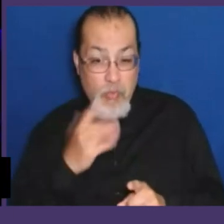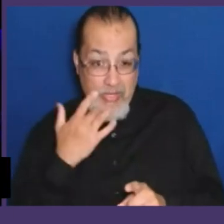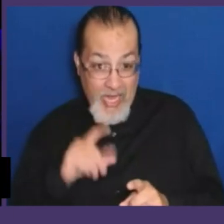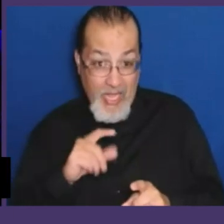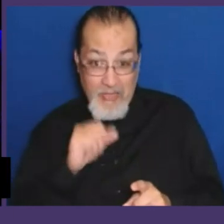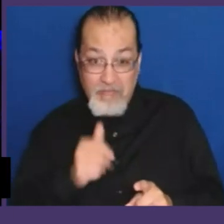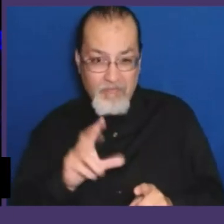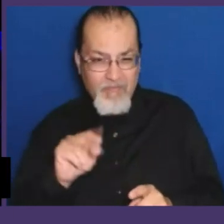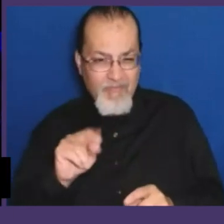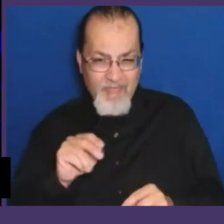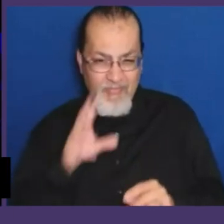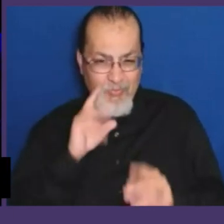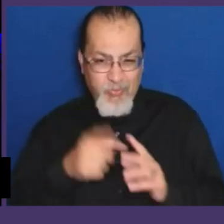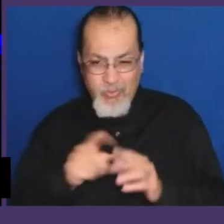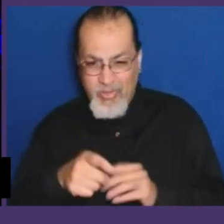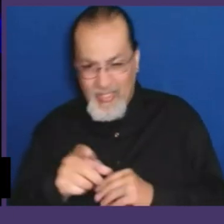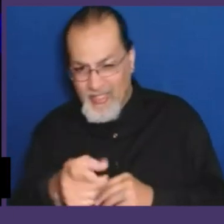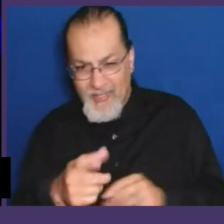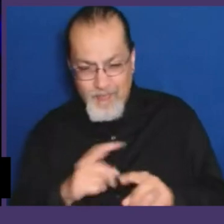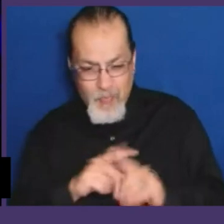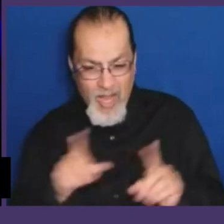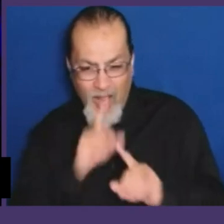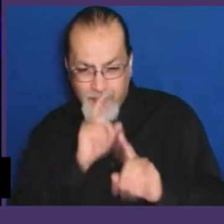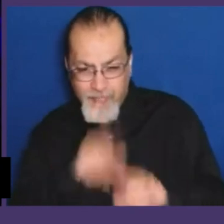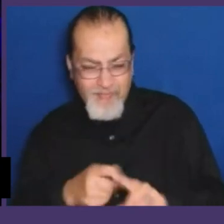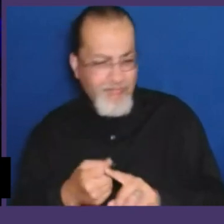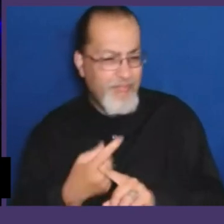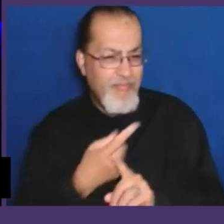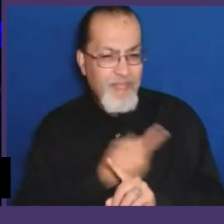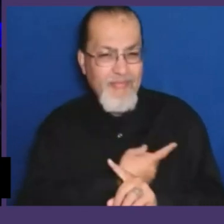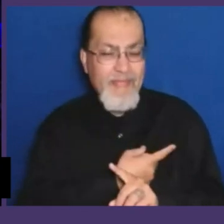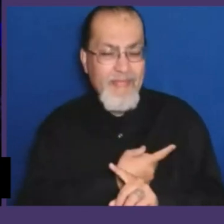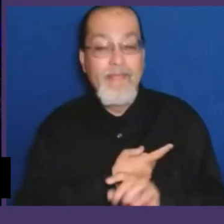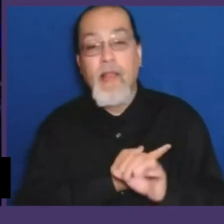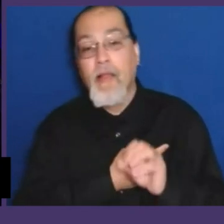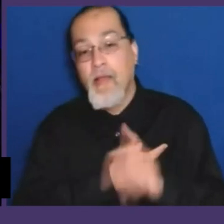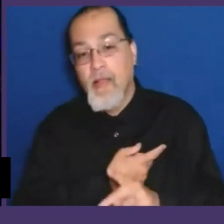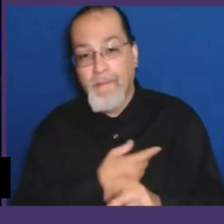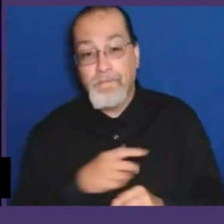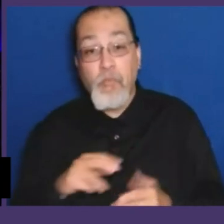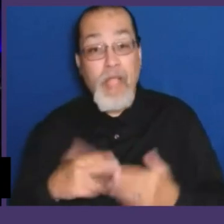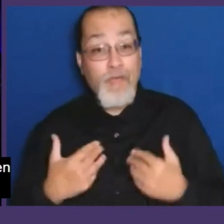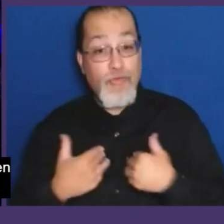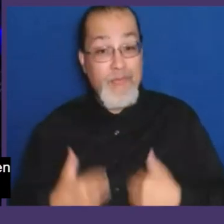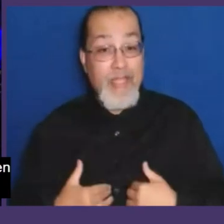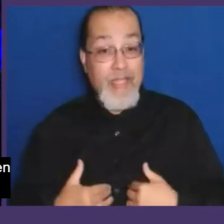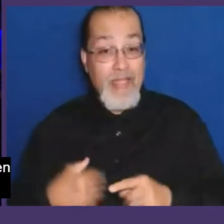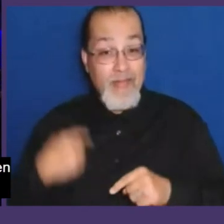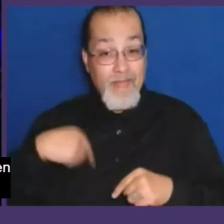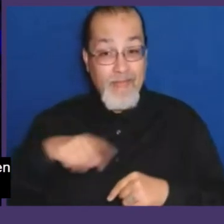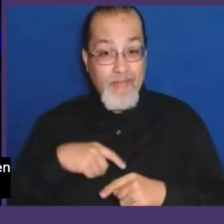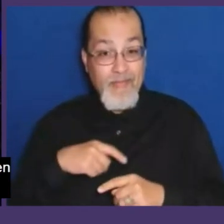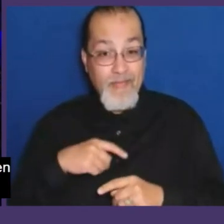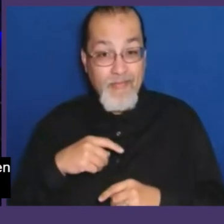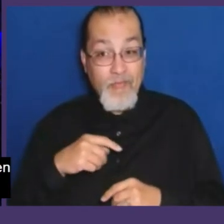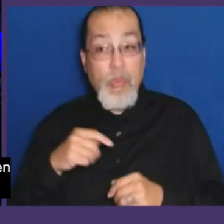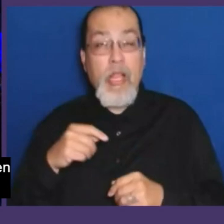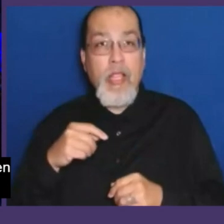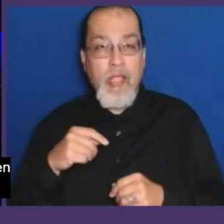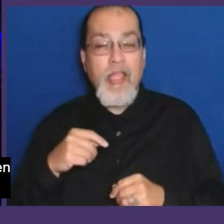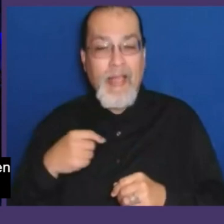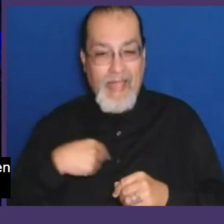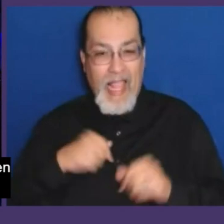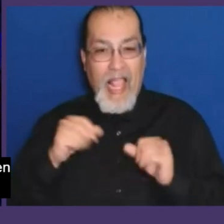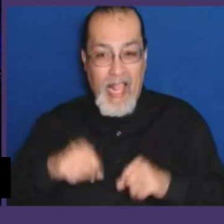so, unlike you, they cannot recover from that. They are stuck with every single token they sample, and so they will continue the sequence even if they even know